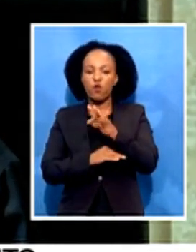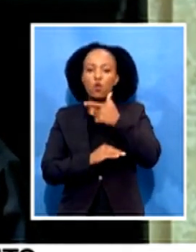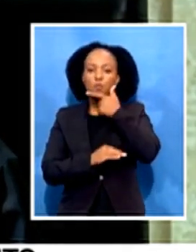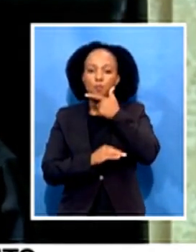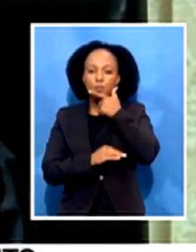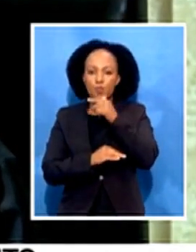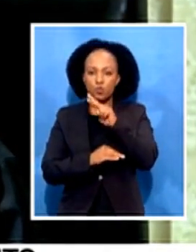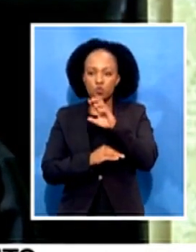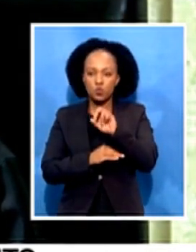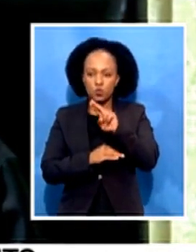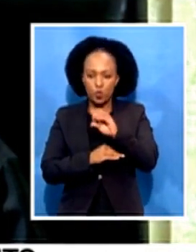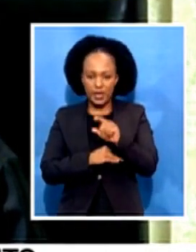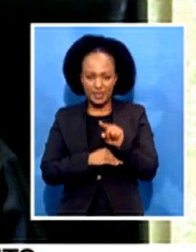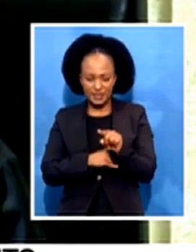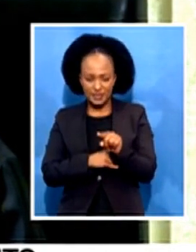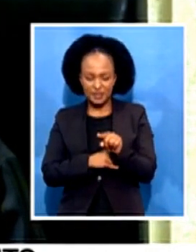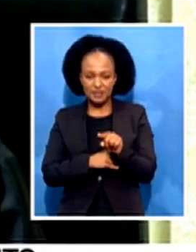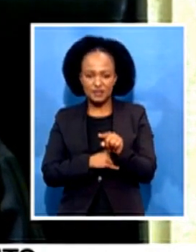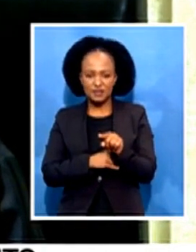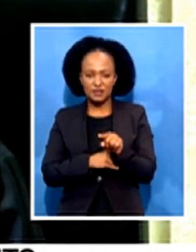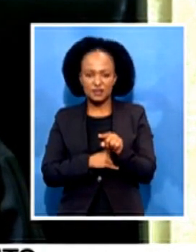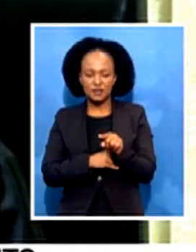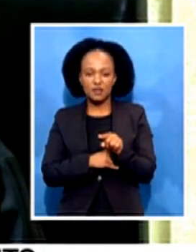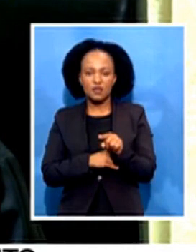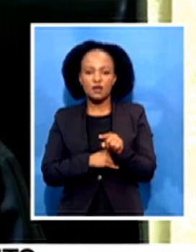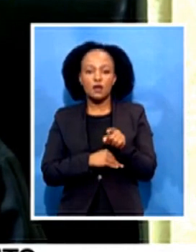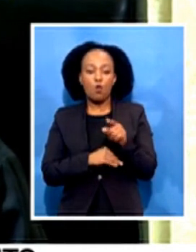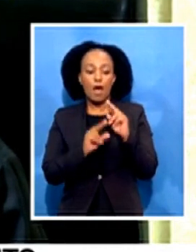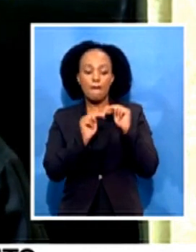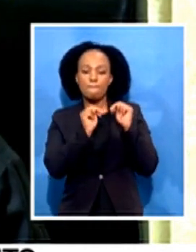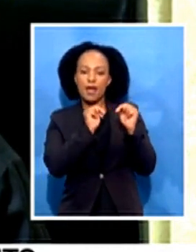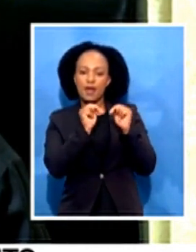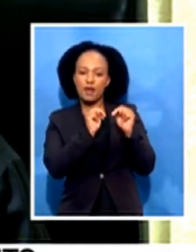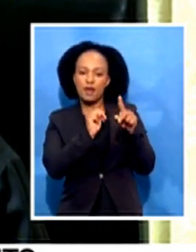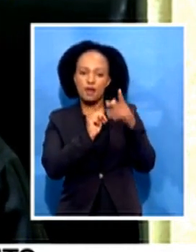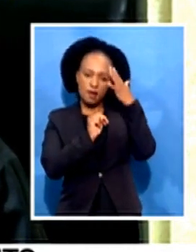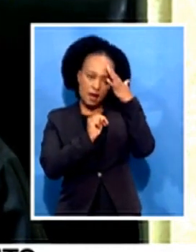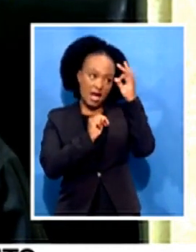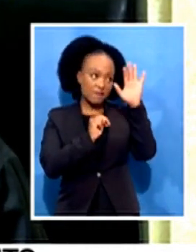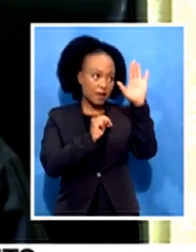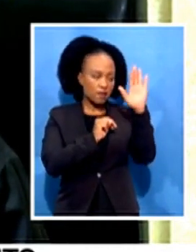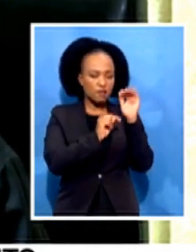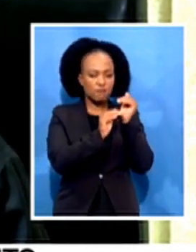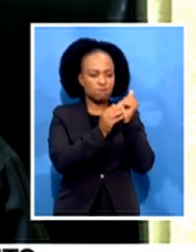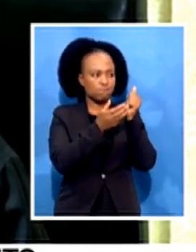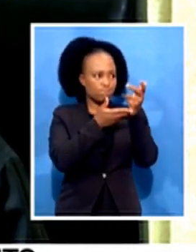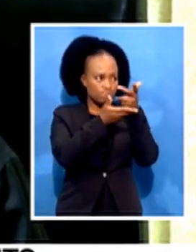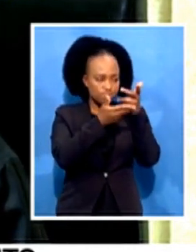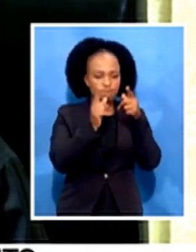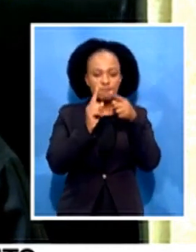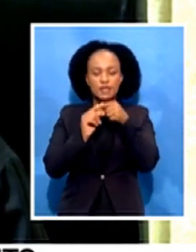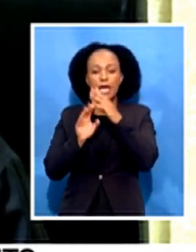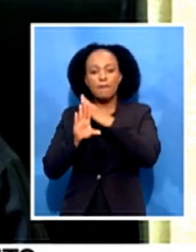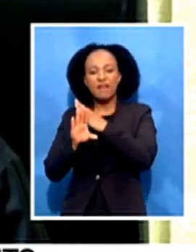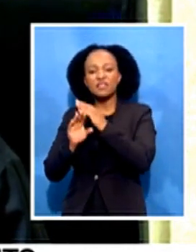in defense of the collective bargaining in the public service and the private sector, the CC resolved to immediately undertake